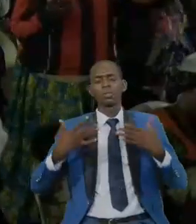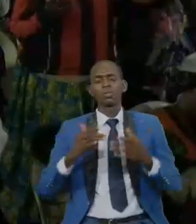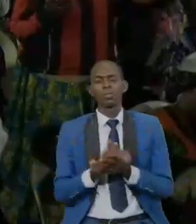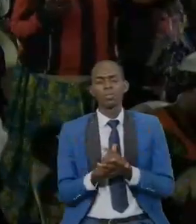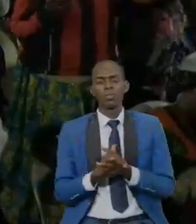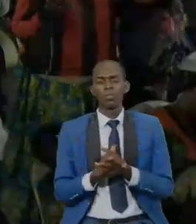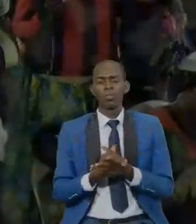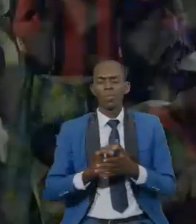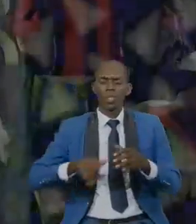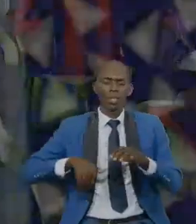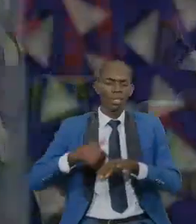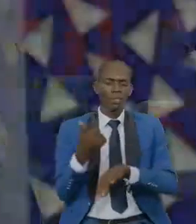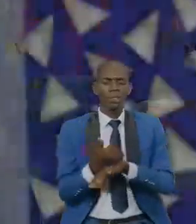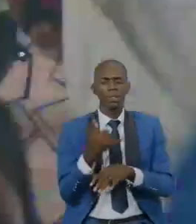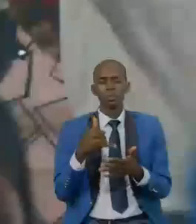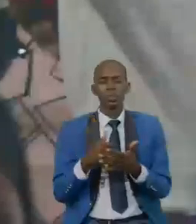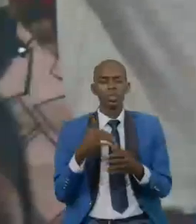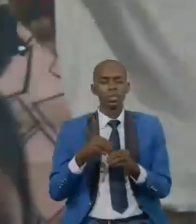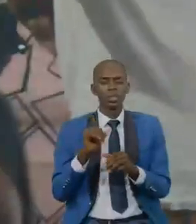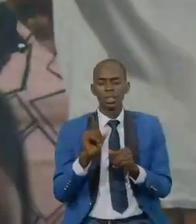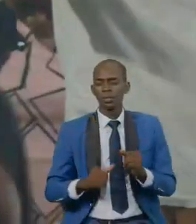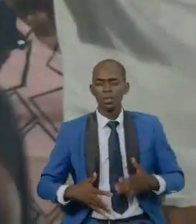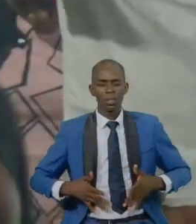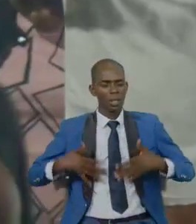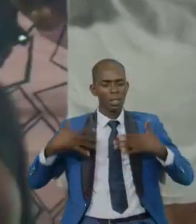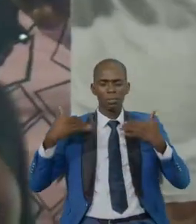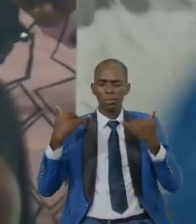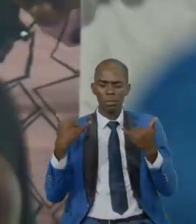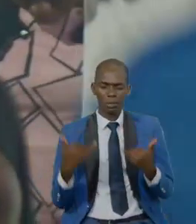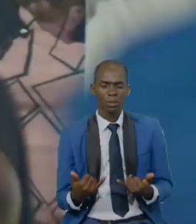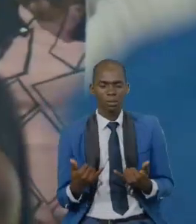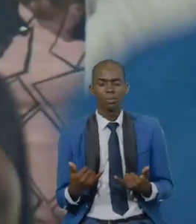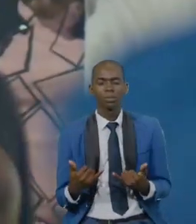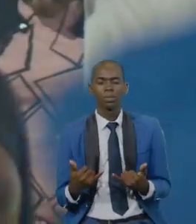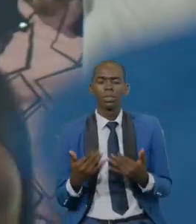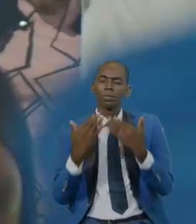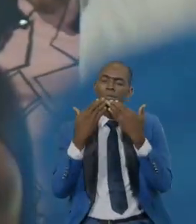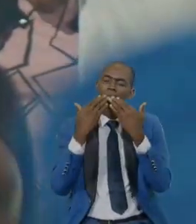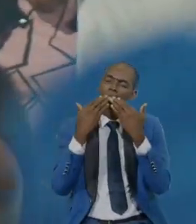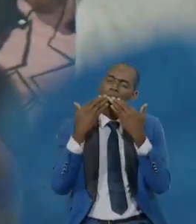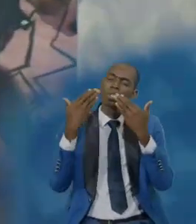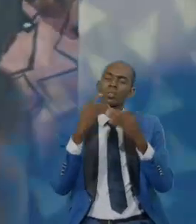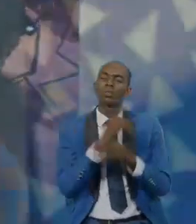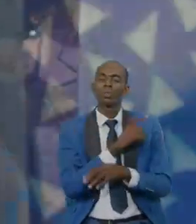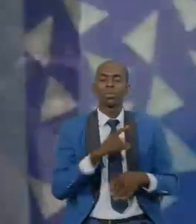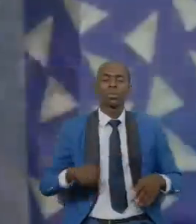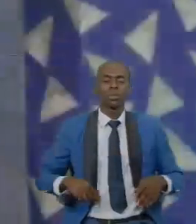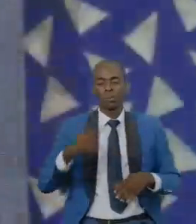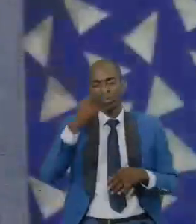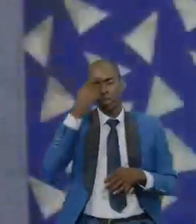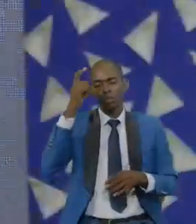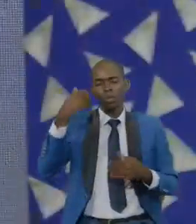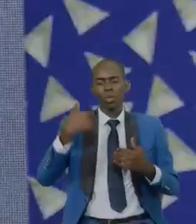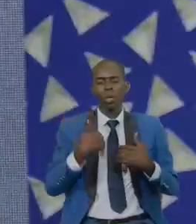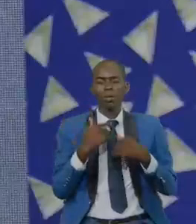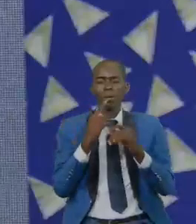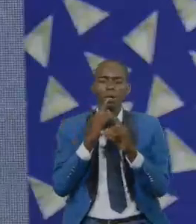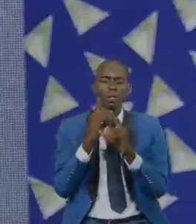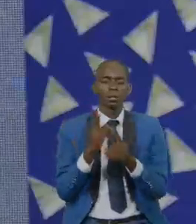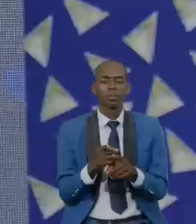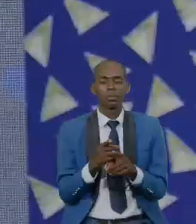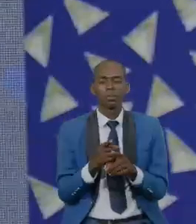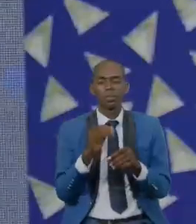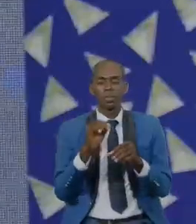Confirm it in every life right now. Thank you, Lord, because we know you have answered.